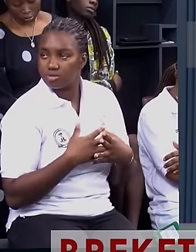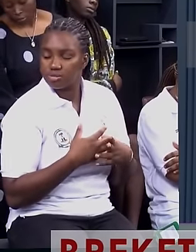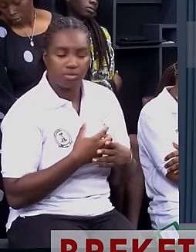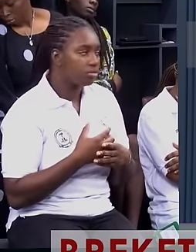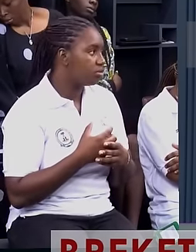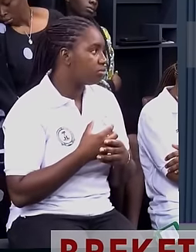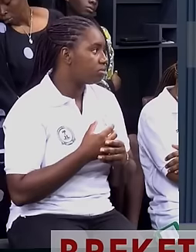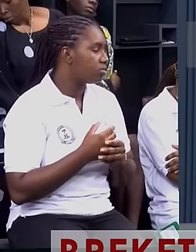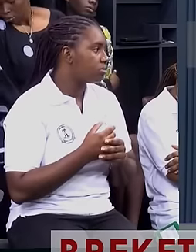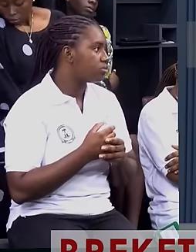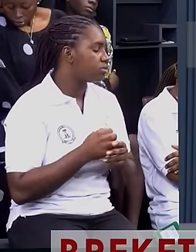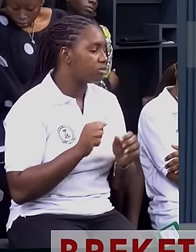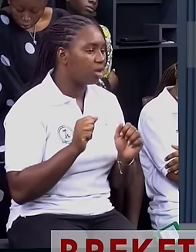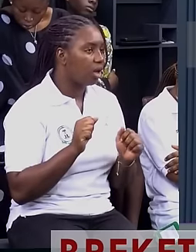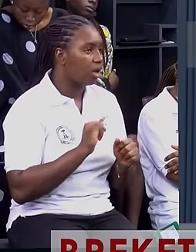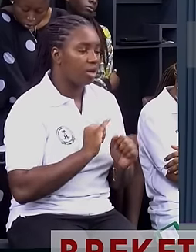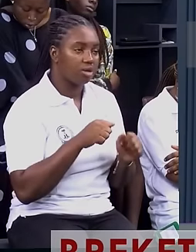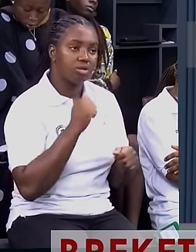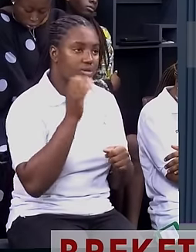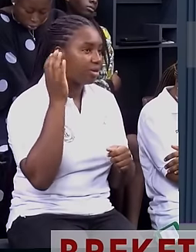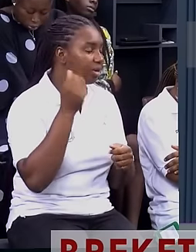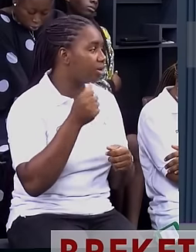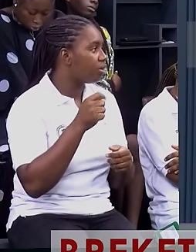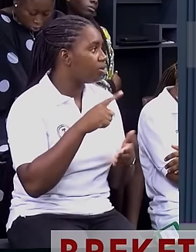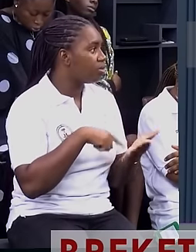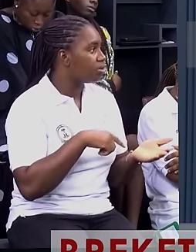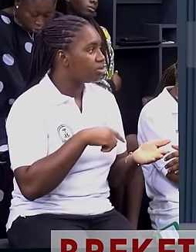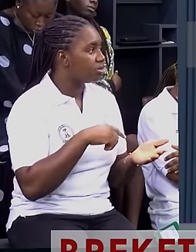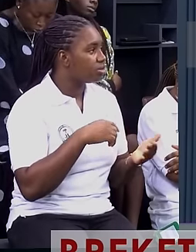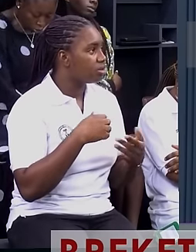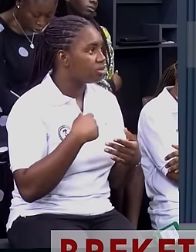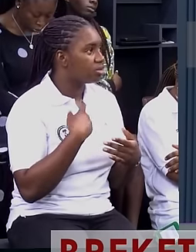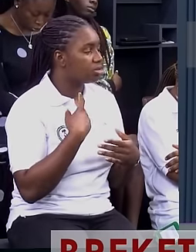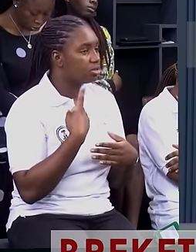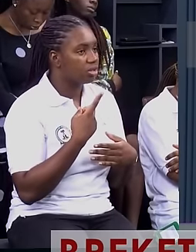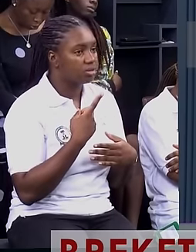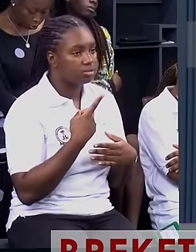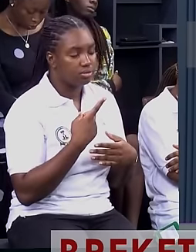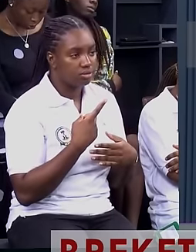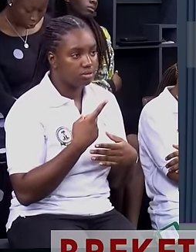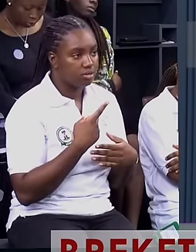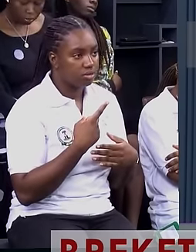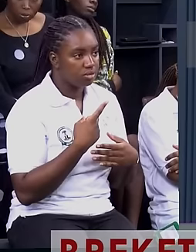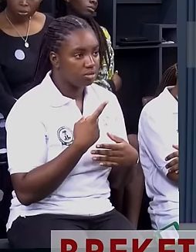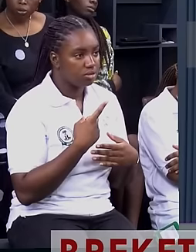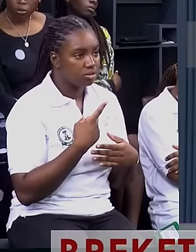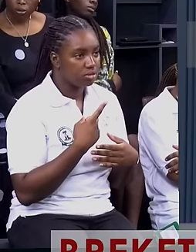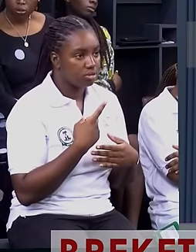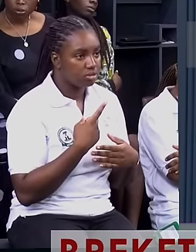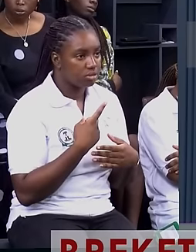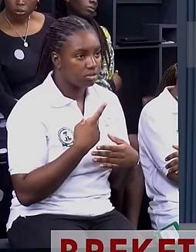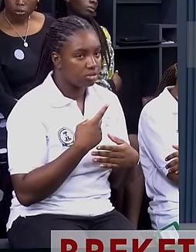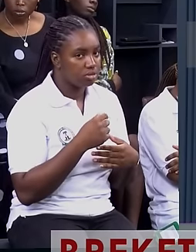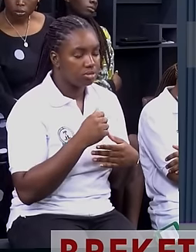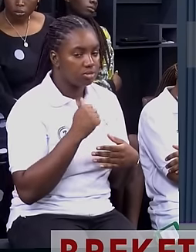hand, area command there, no proper hand, but no proper hand. What is happening? None